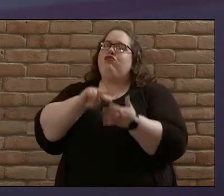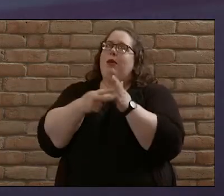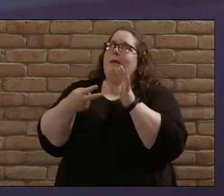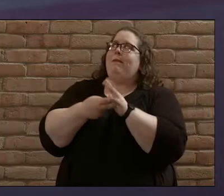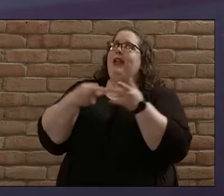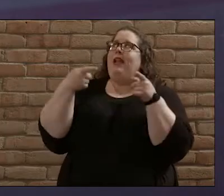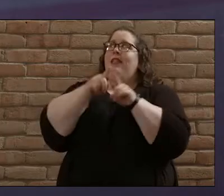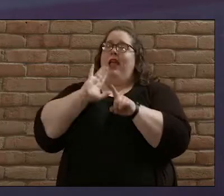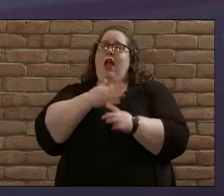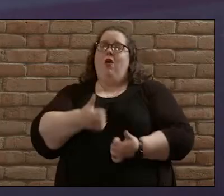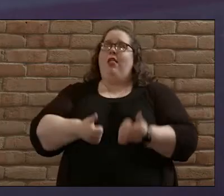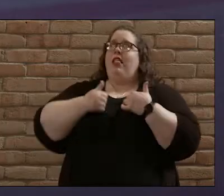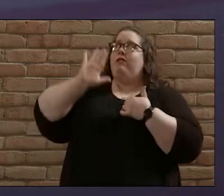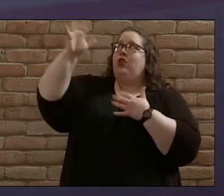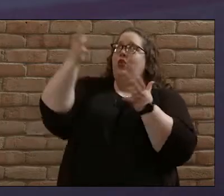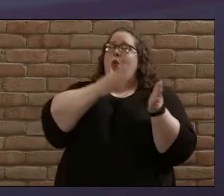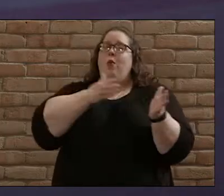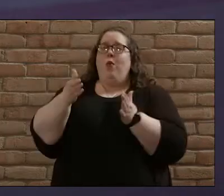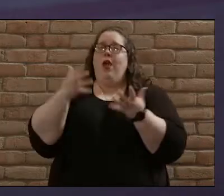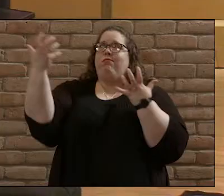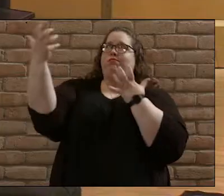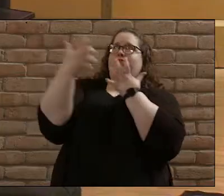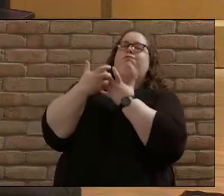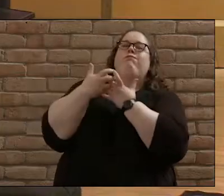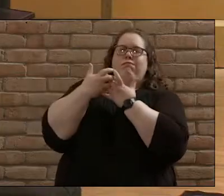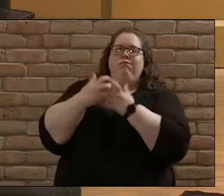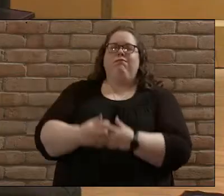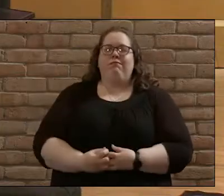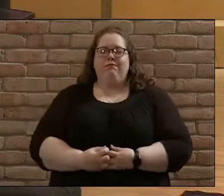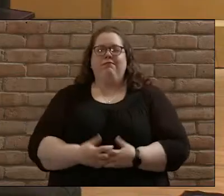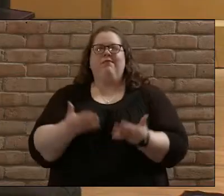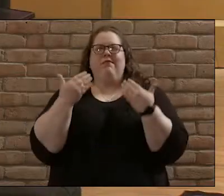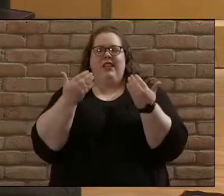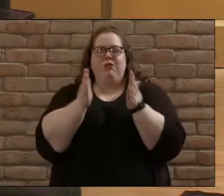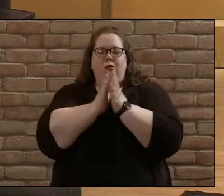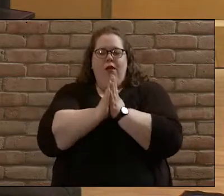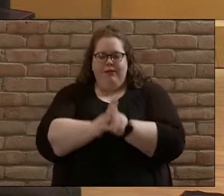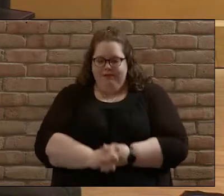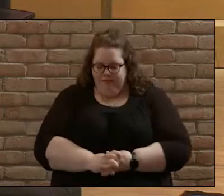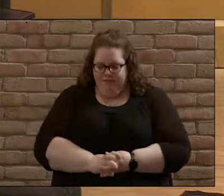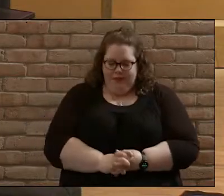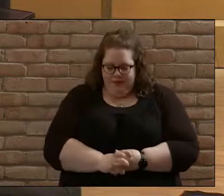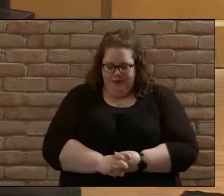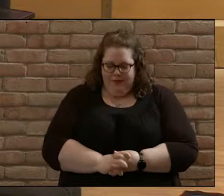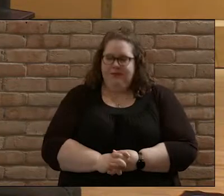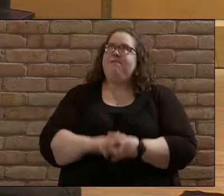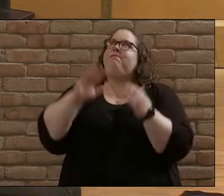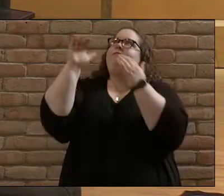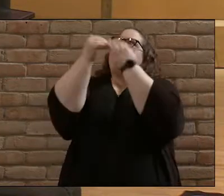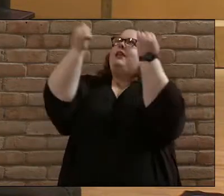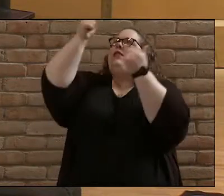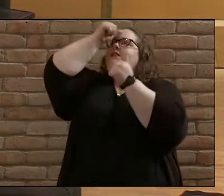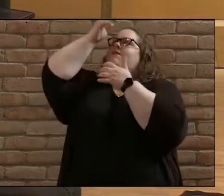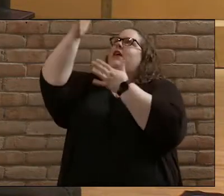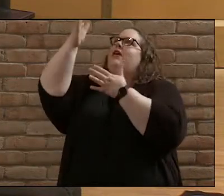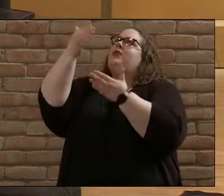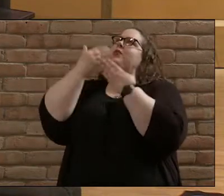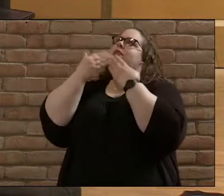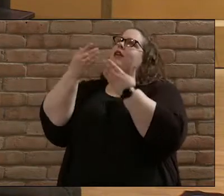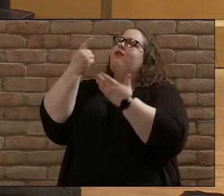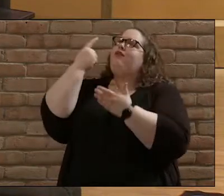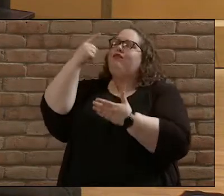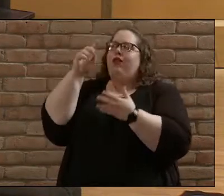lives with your will. Amen. Let's pray. Heavenly Father, we thank you for freedom. We thank you